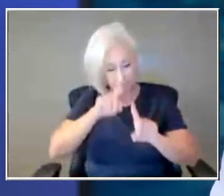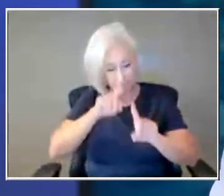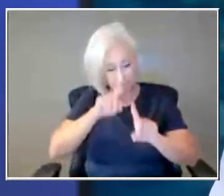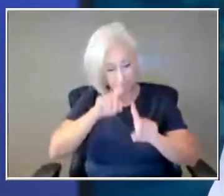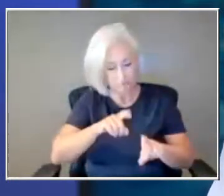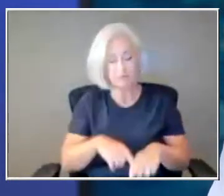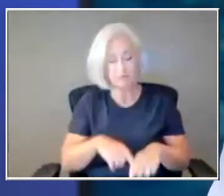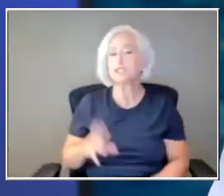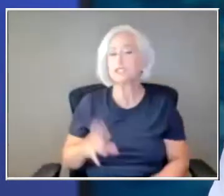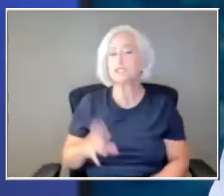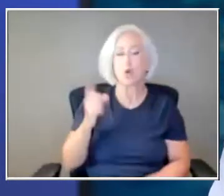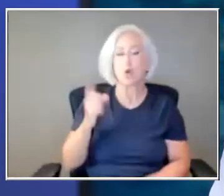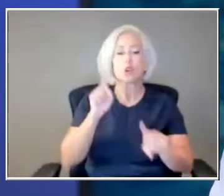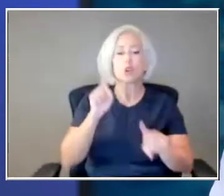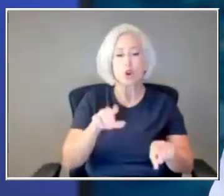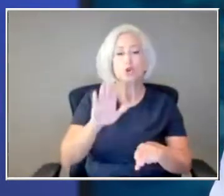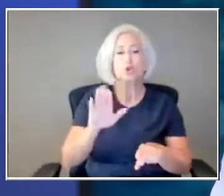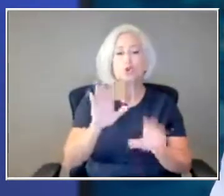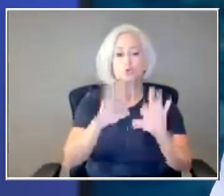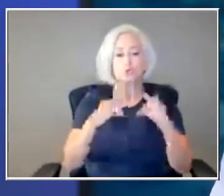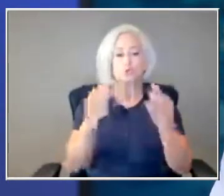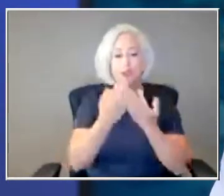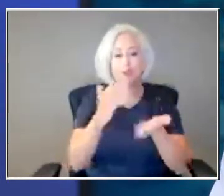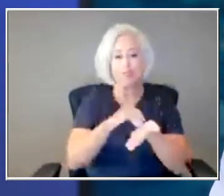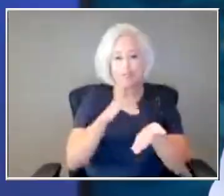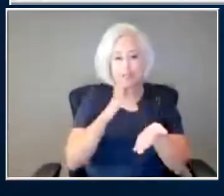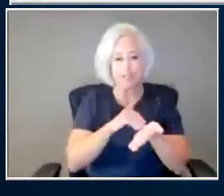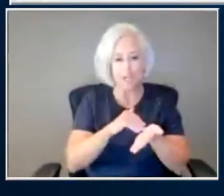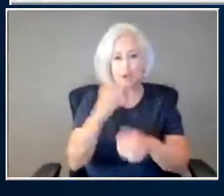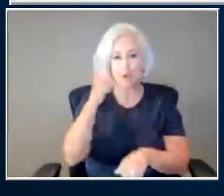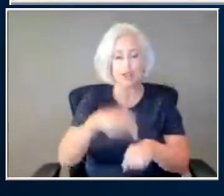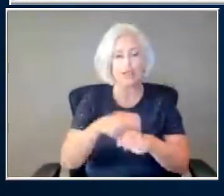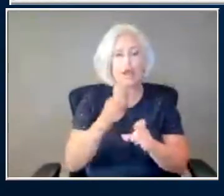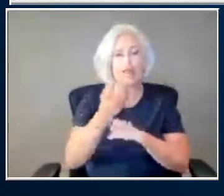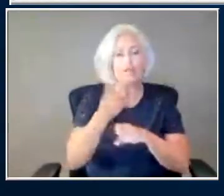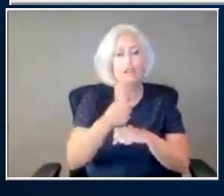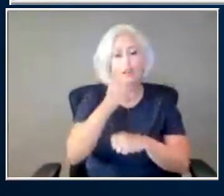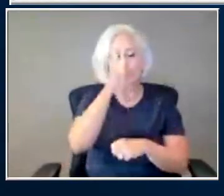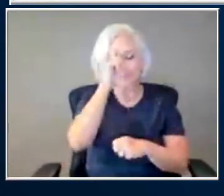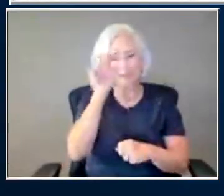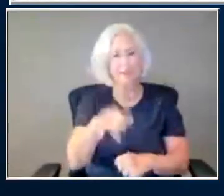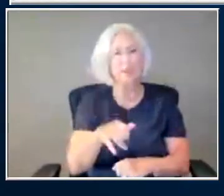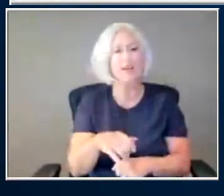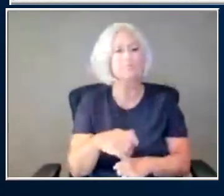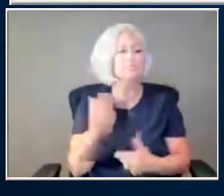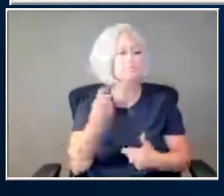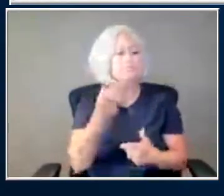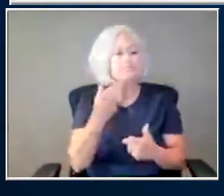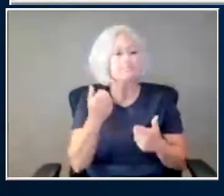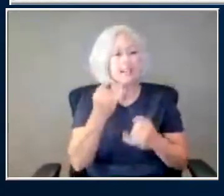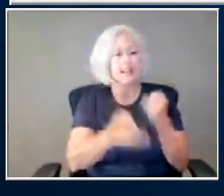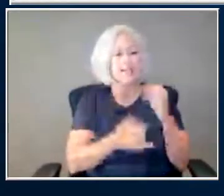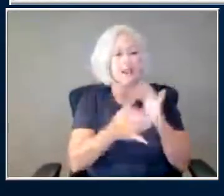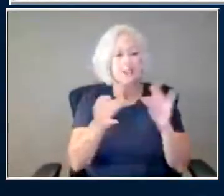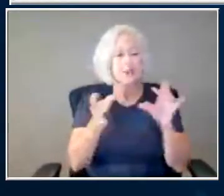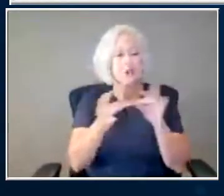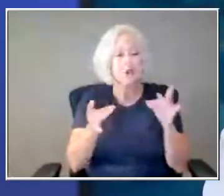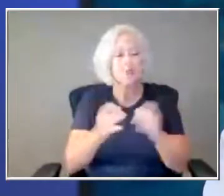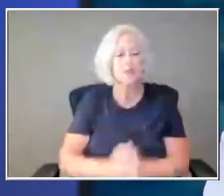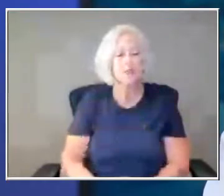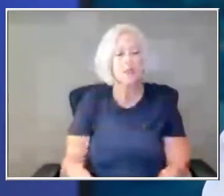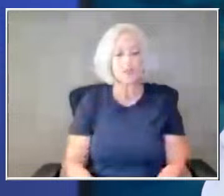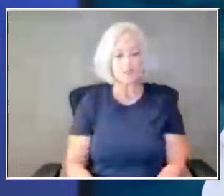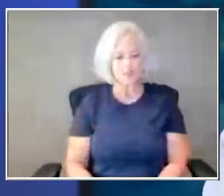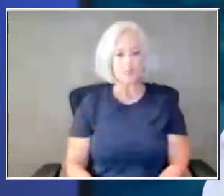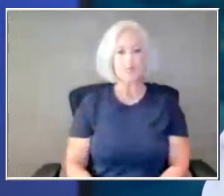year in the form of a physical exam. All right, what's the big takeaway from our talk today? I would say that screening